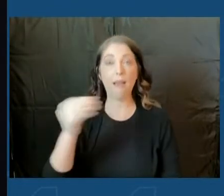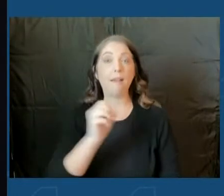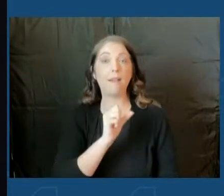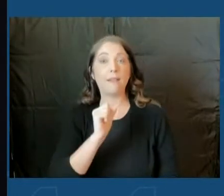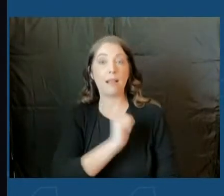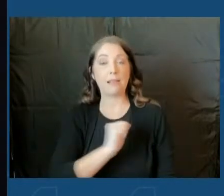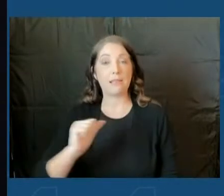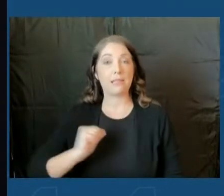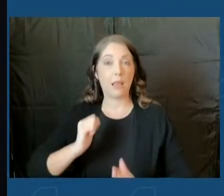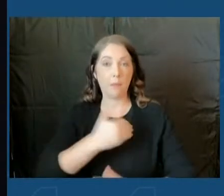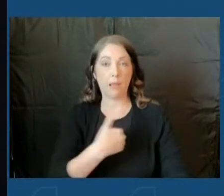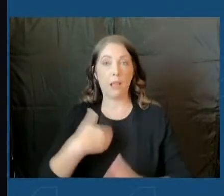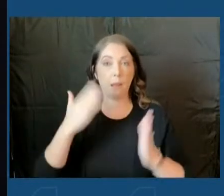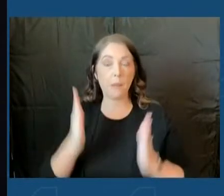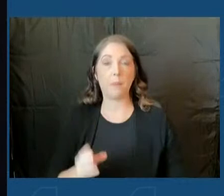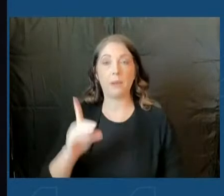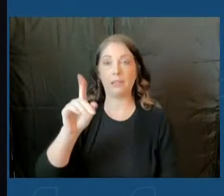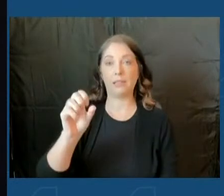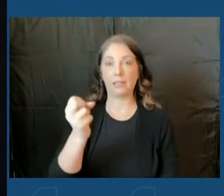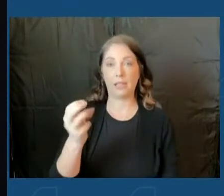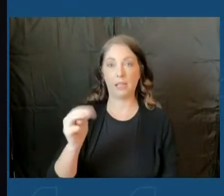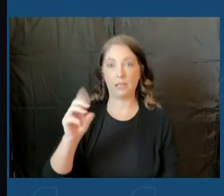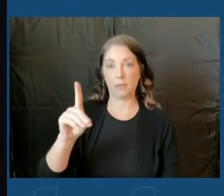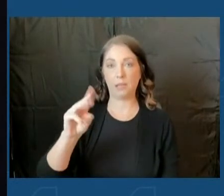Assemblymember Desmond Meeks. Thank you.